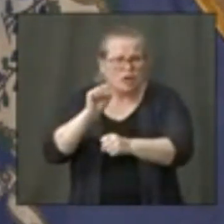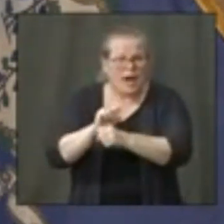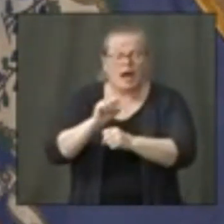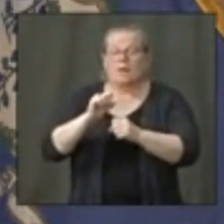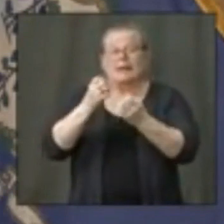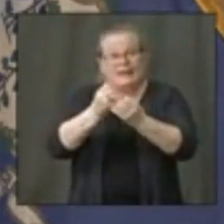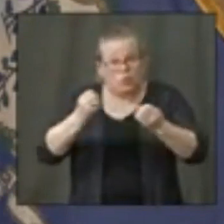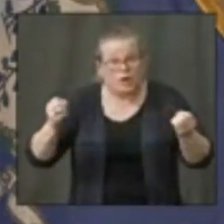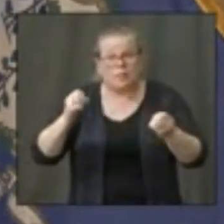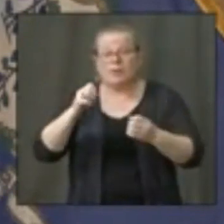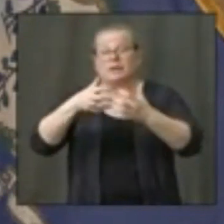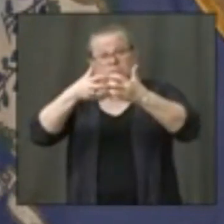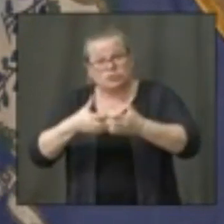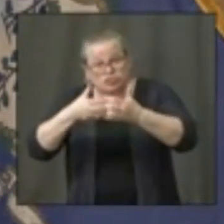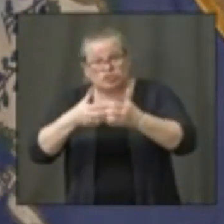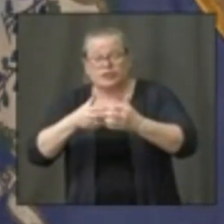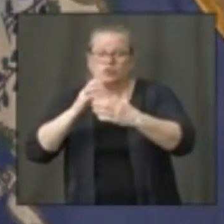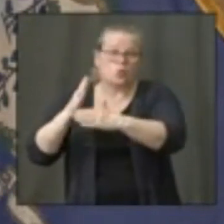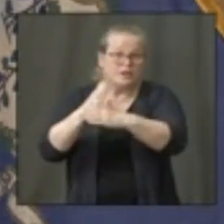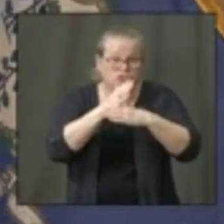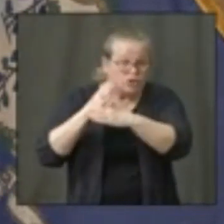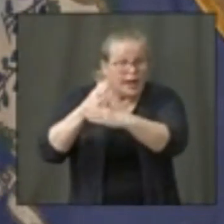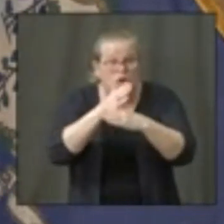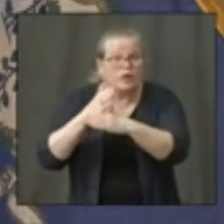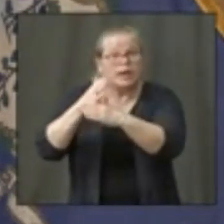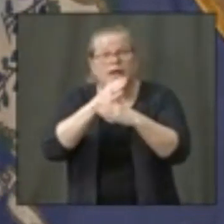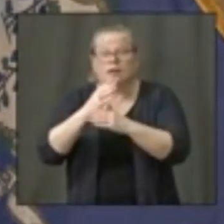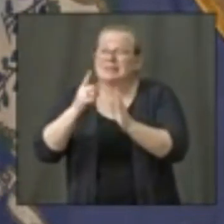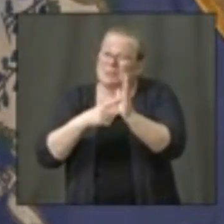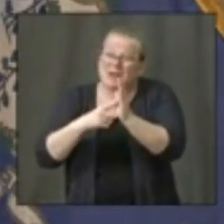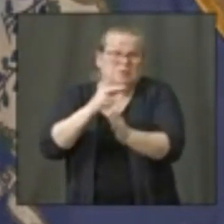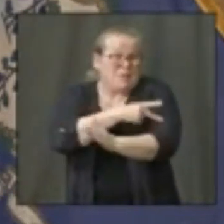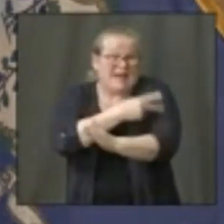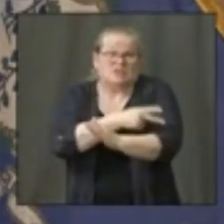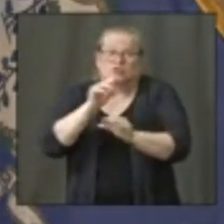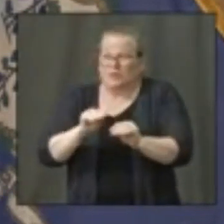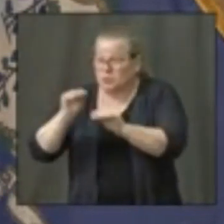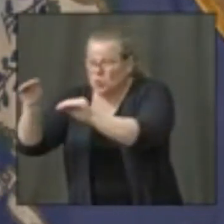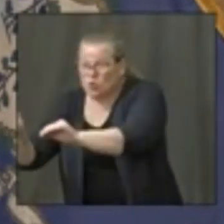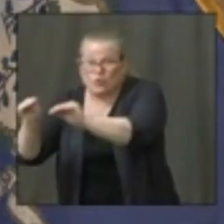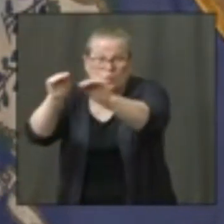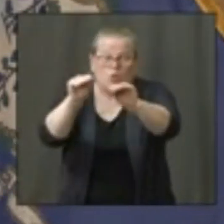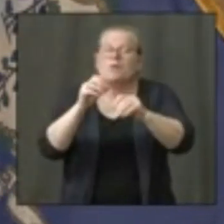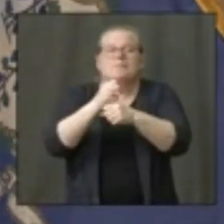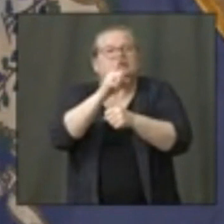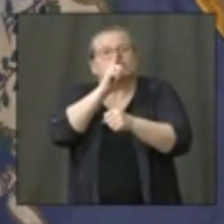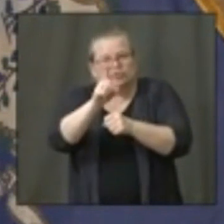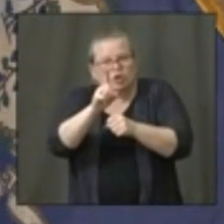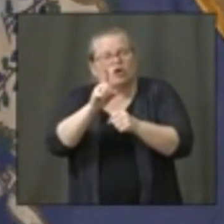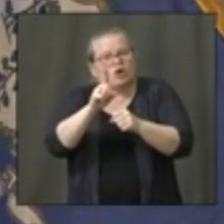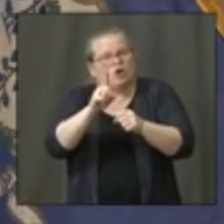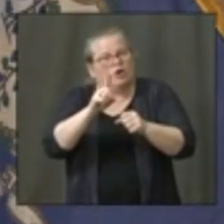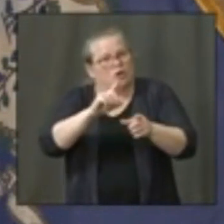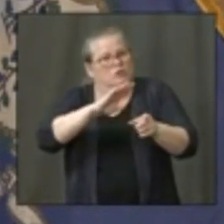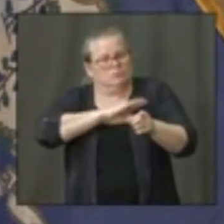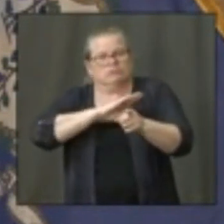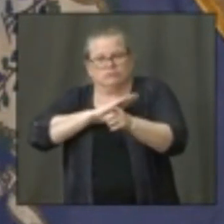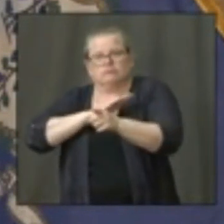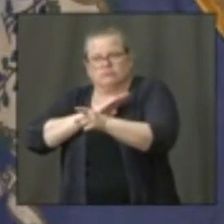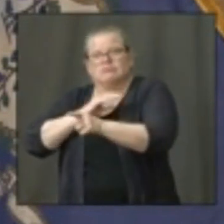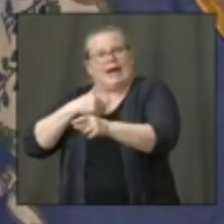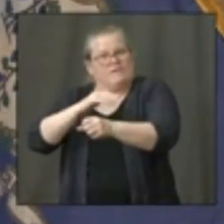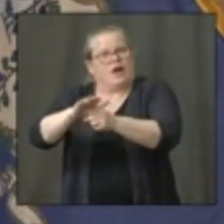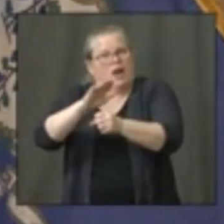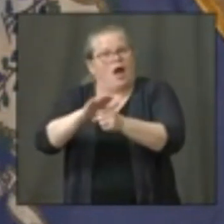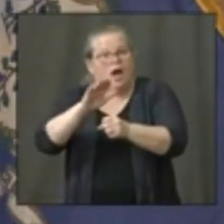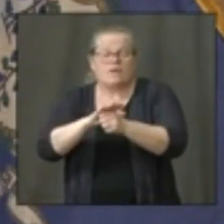and share people between and among hospitals to make sure that we have capacity. And right now we have the capacity. Connecticut is doing it